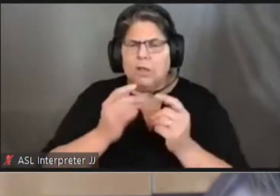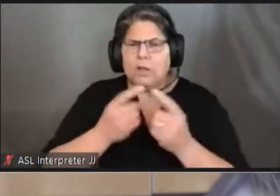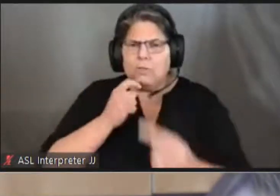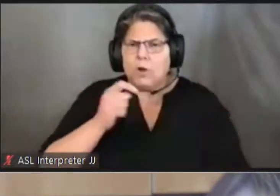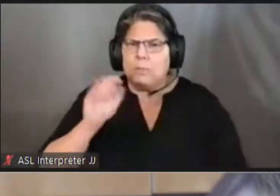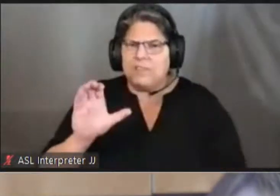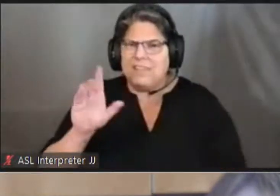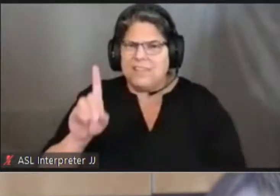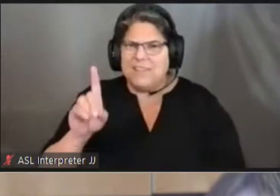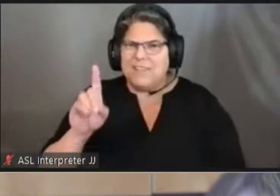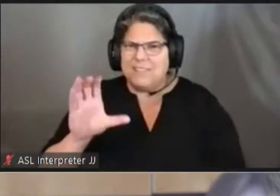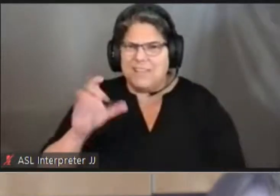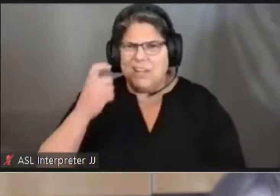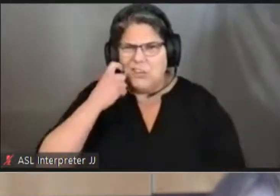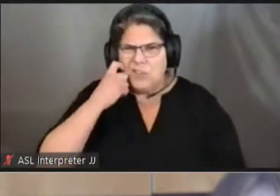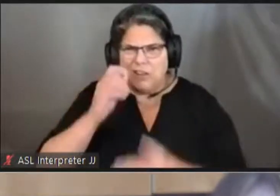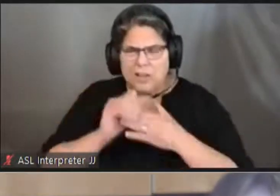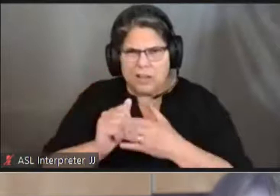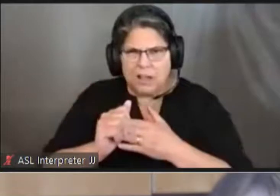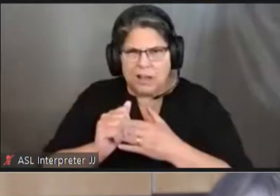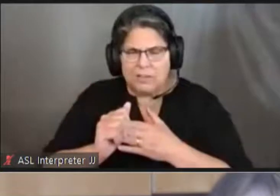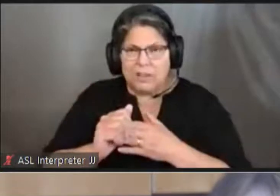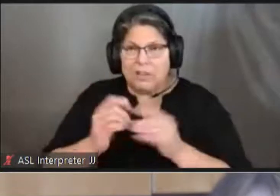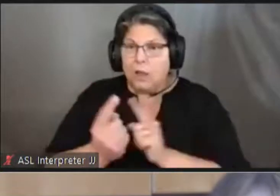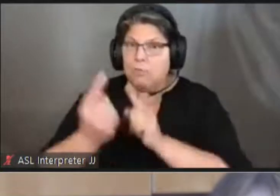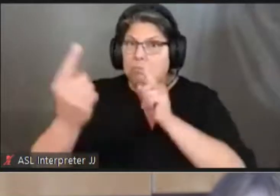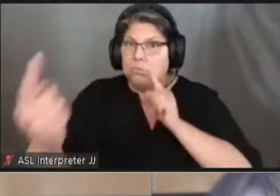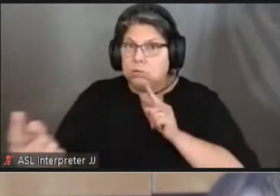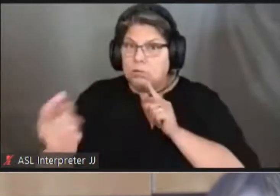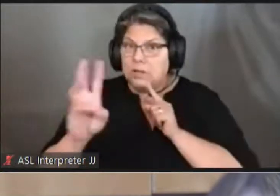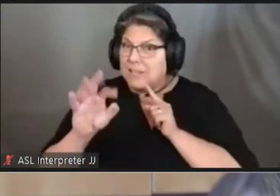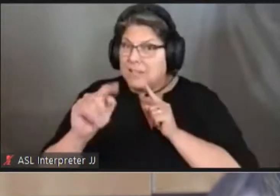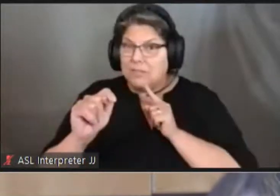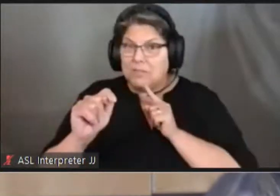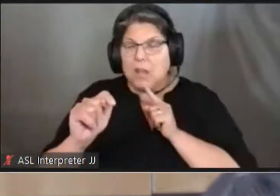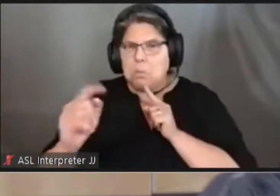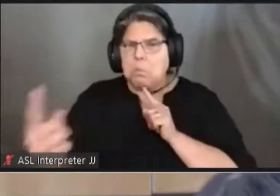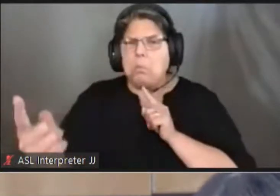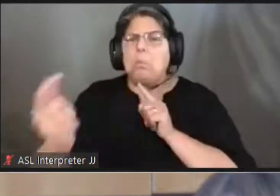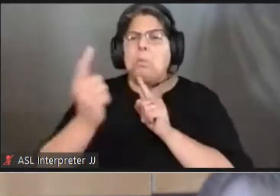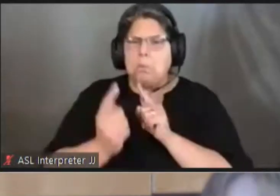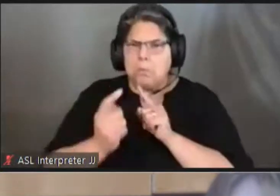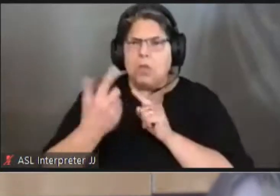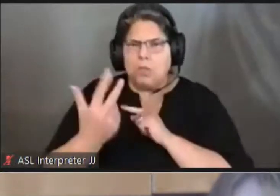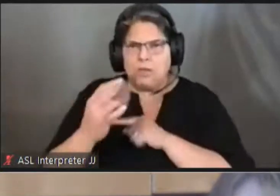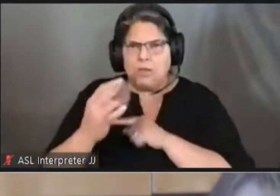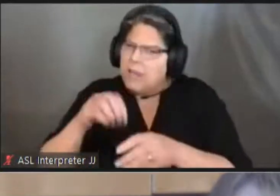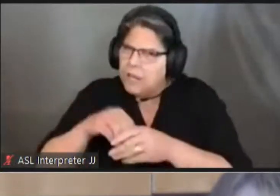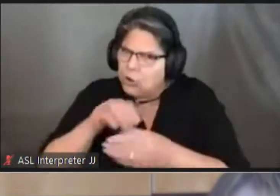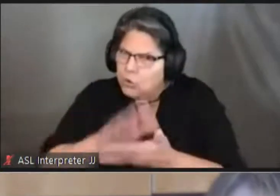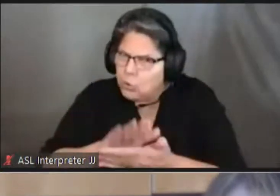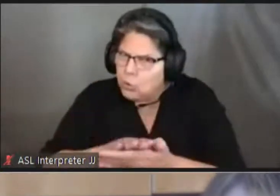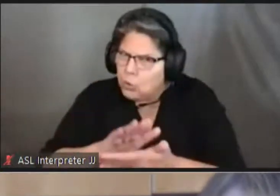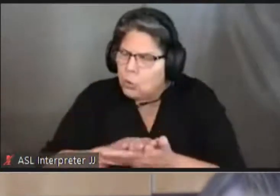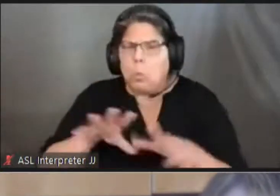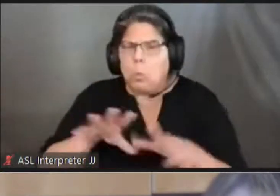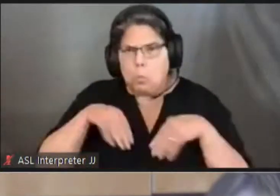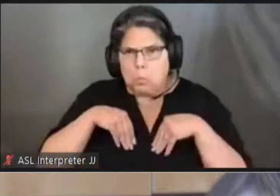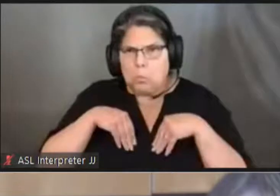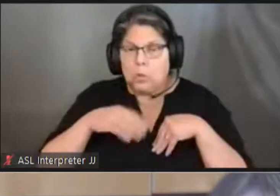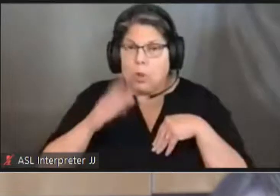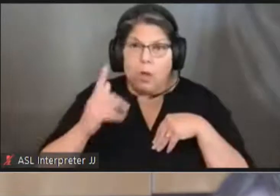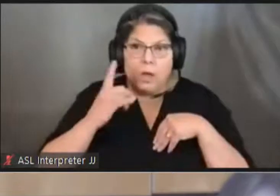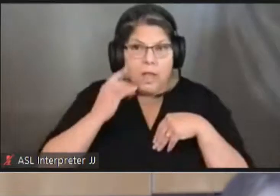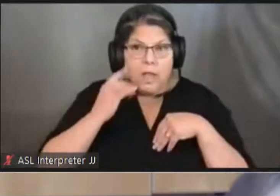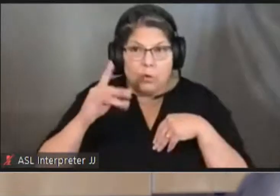recent guidance that 3 feet is now an acceptable distance in a school setting? Will California Department of Public Health reflect